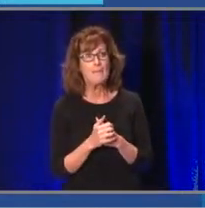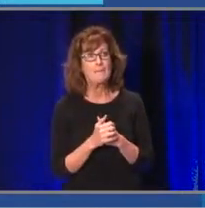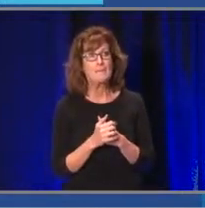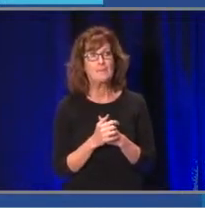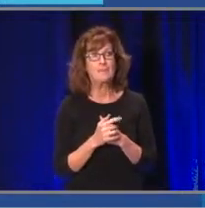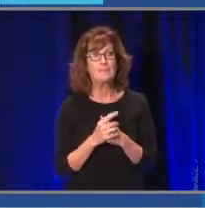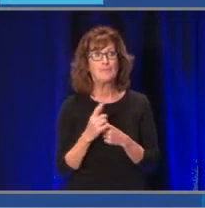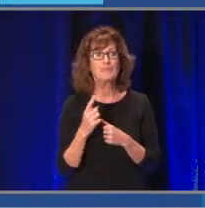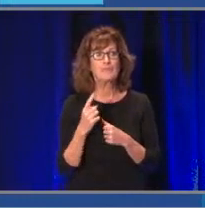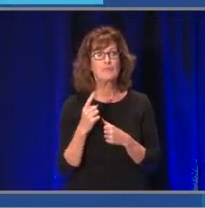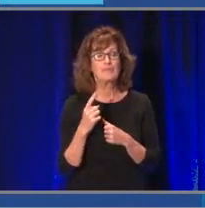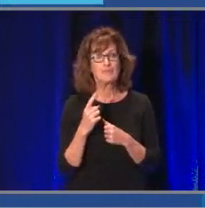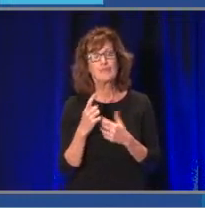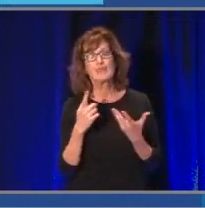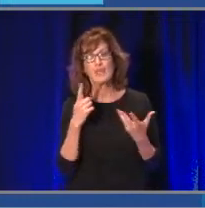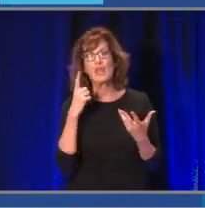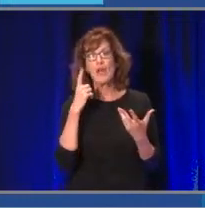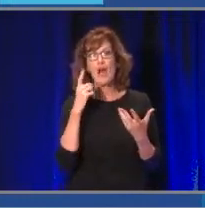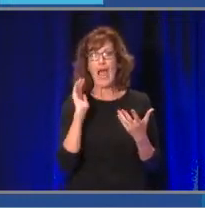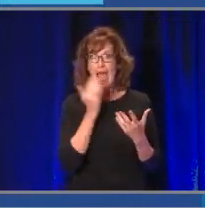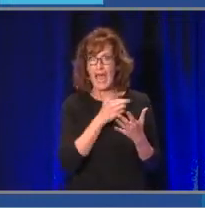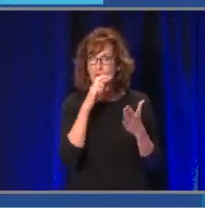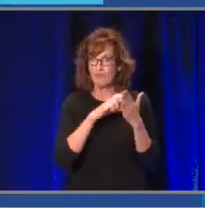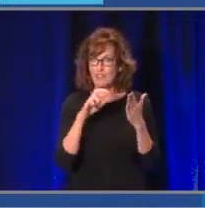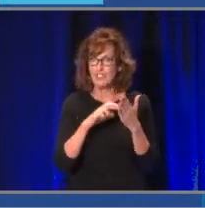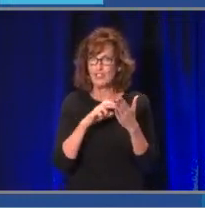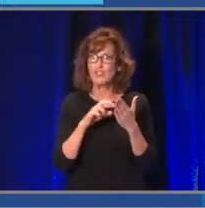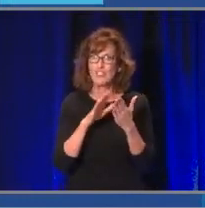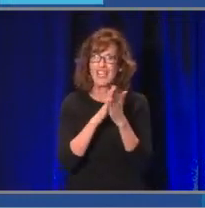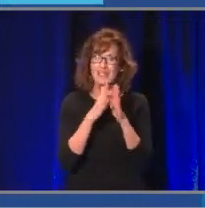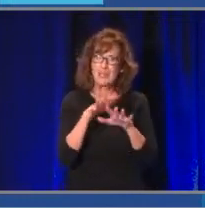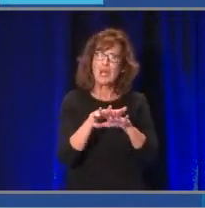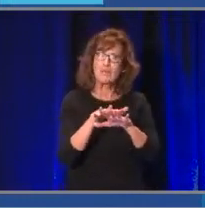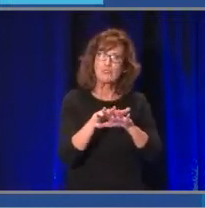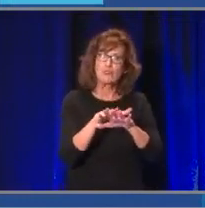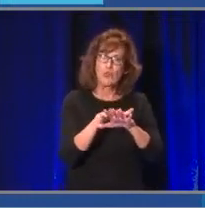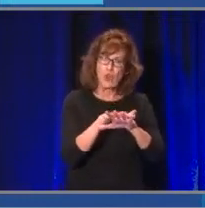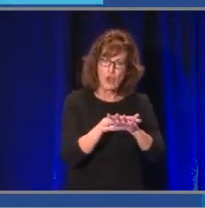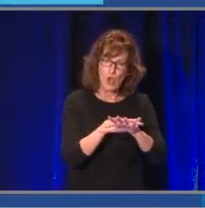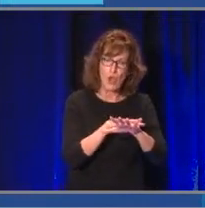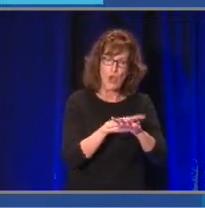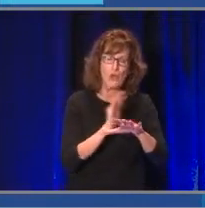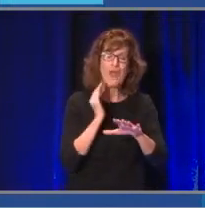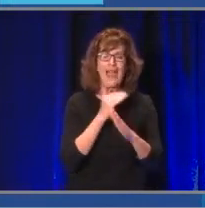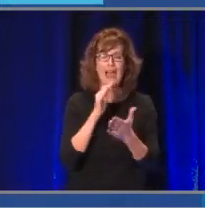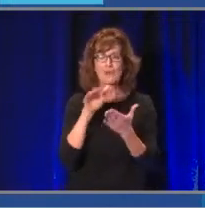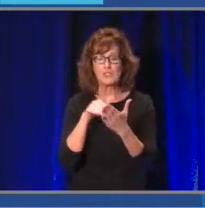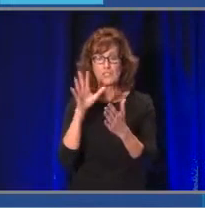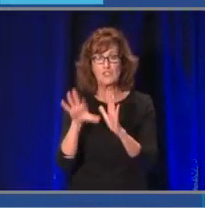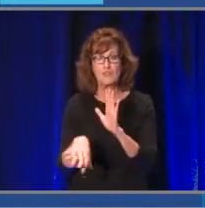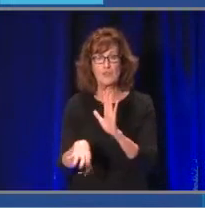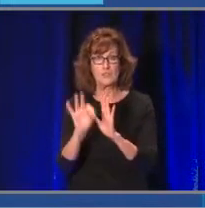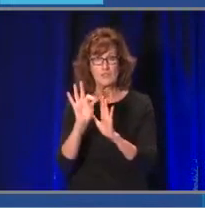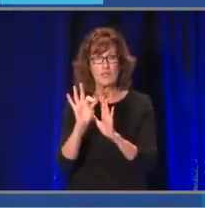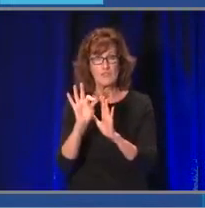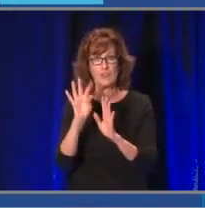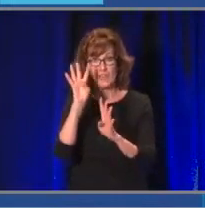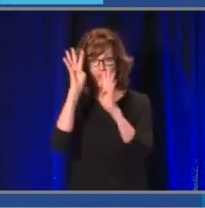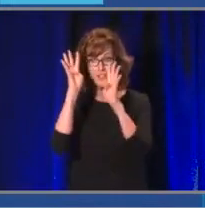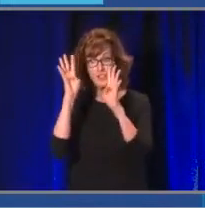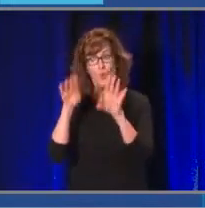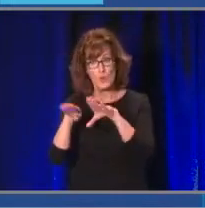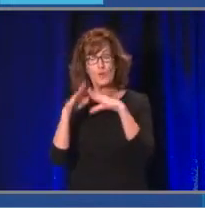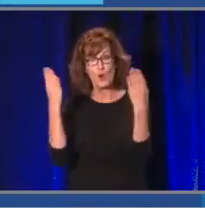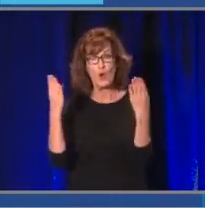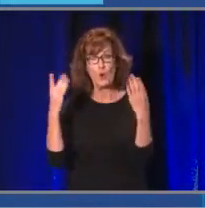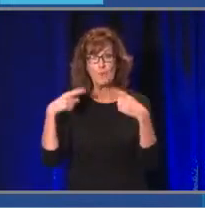we've been slowed down significantly in research. The Center for Discovery and Innovation was open during the pandemic, and